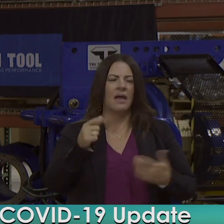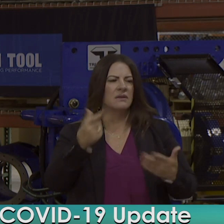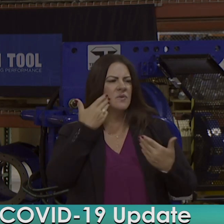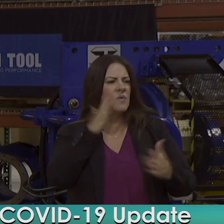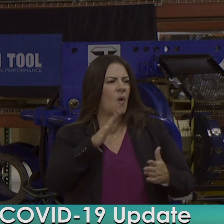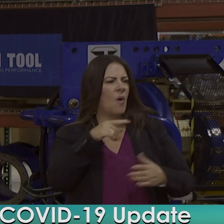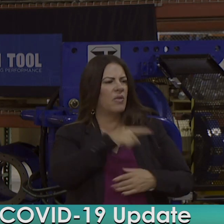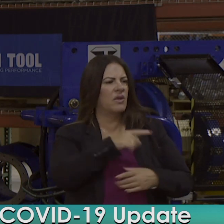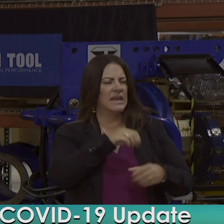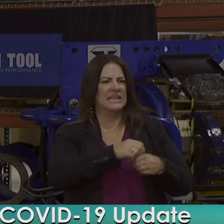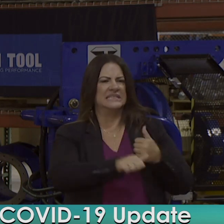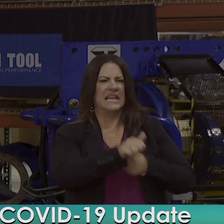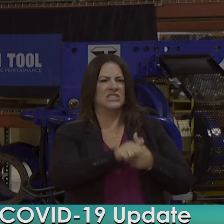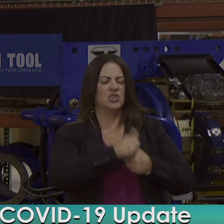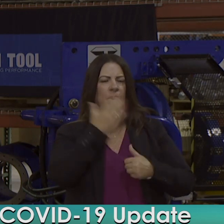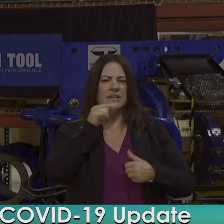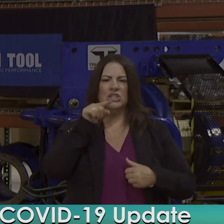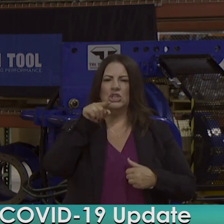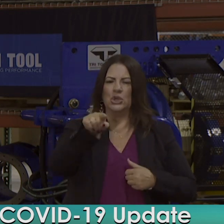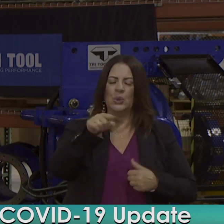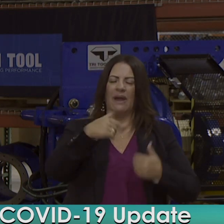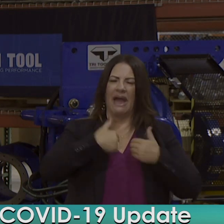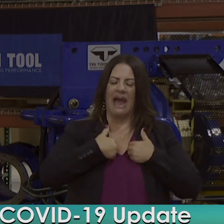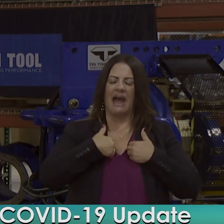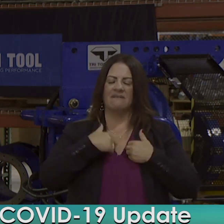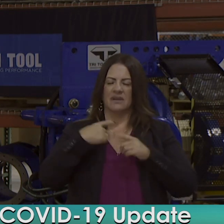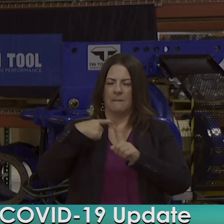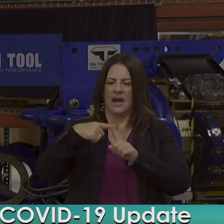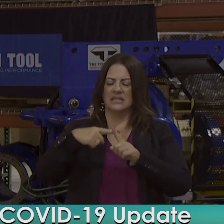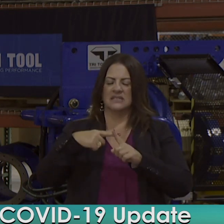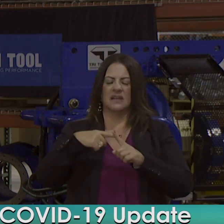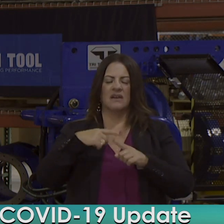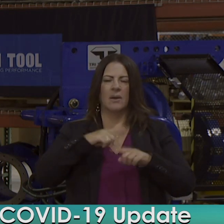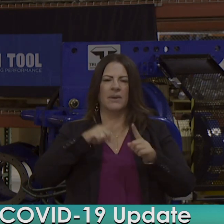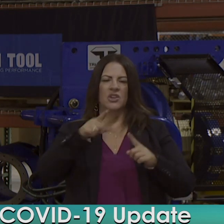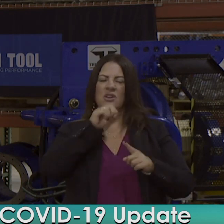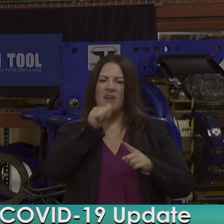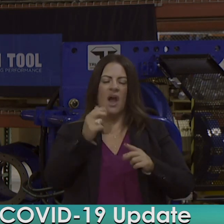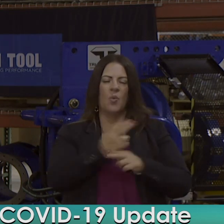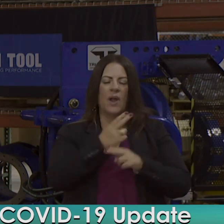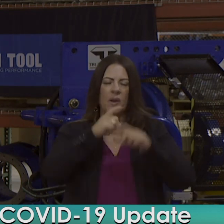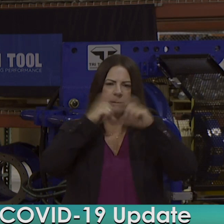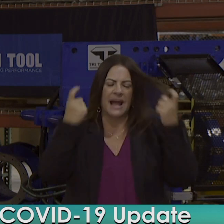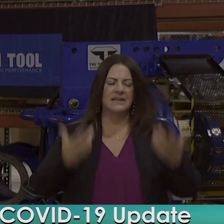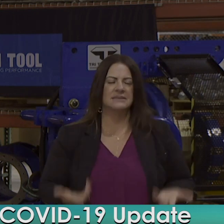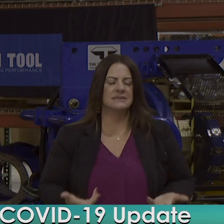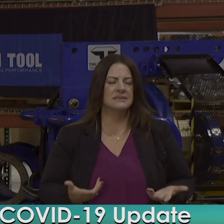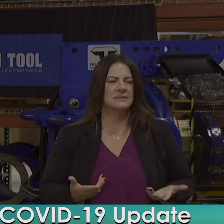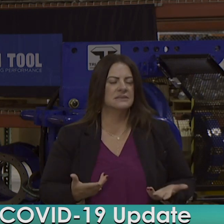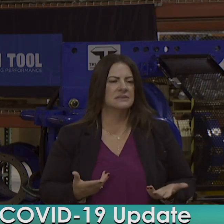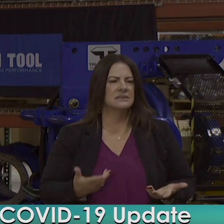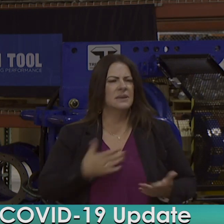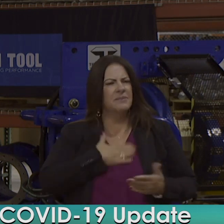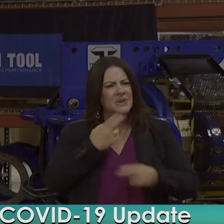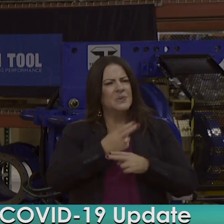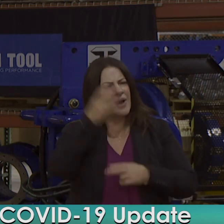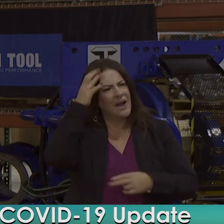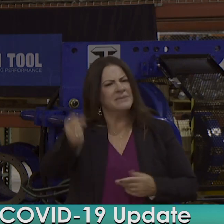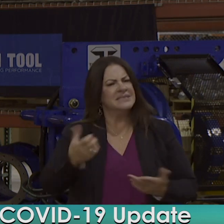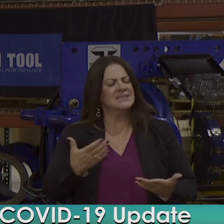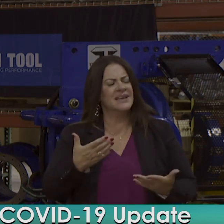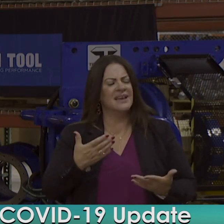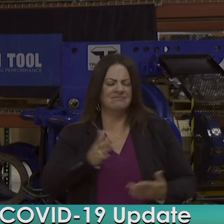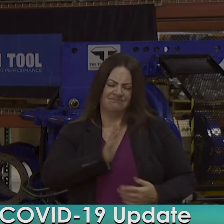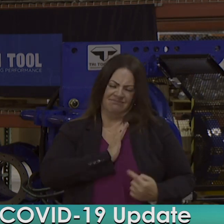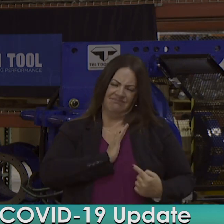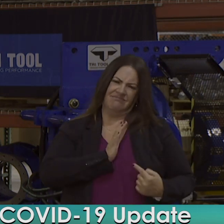and never even know you did it. Please, please, practice common sense, common decency. Protect